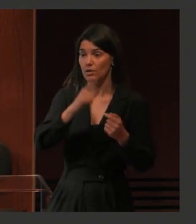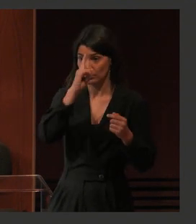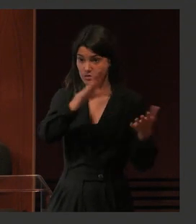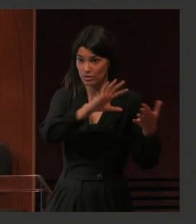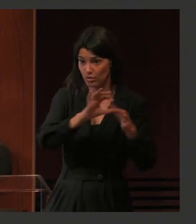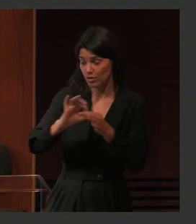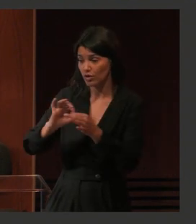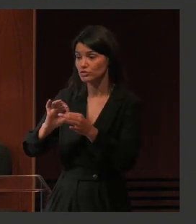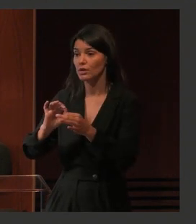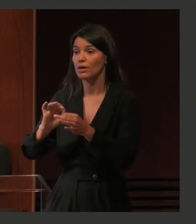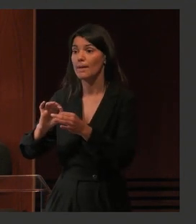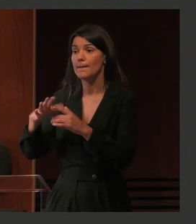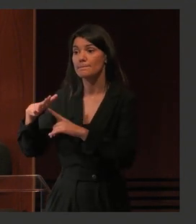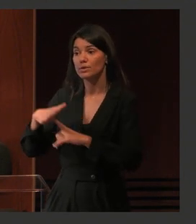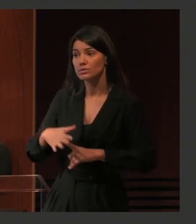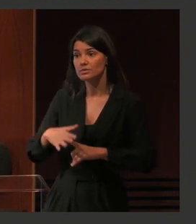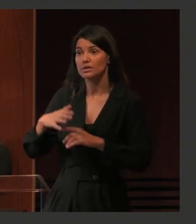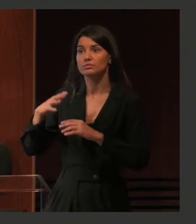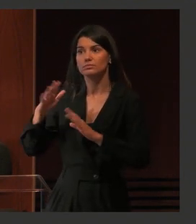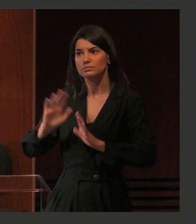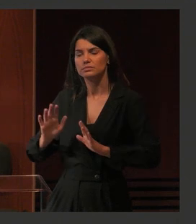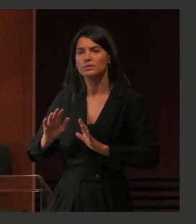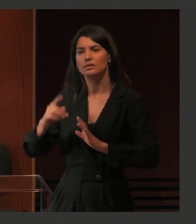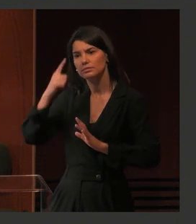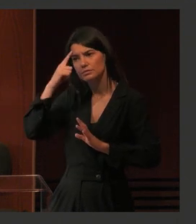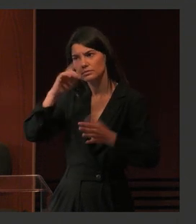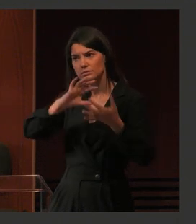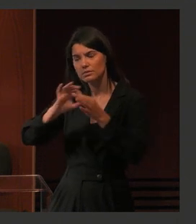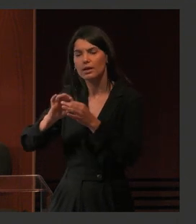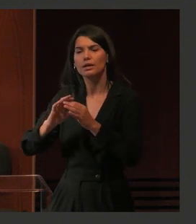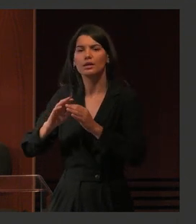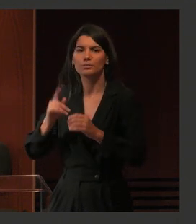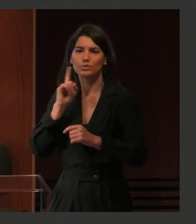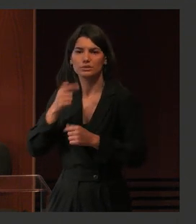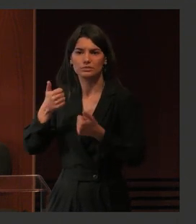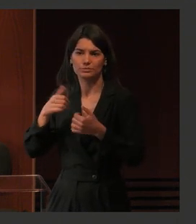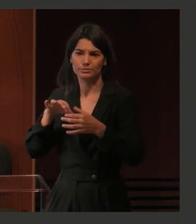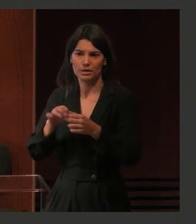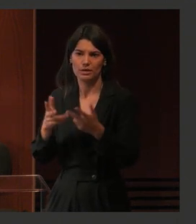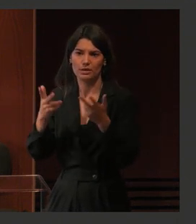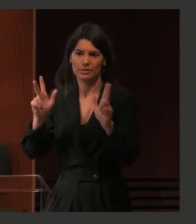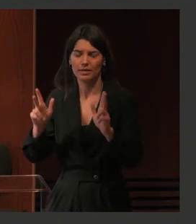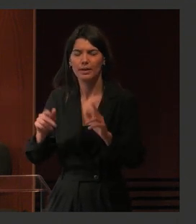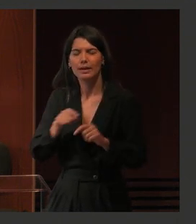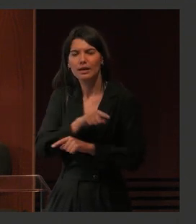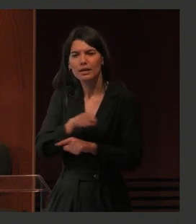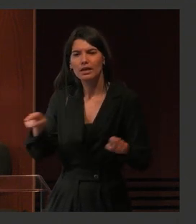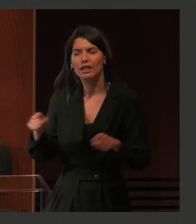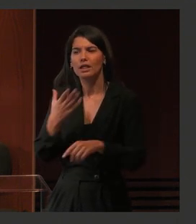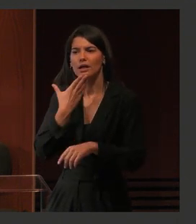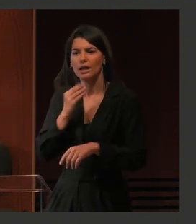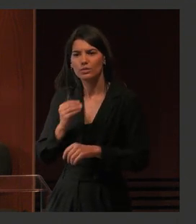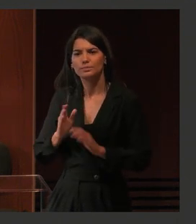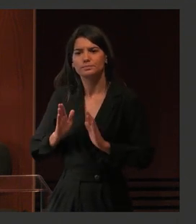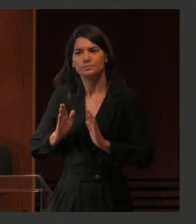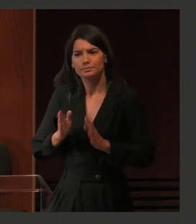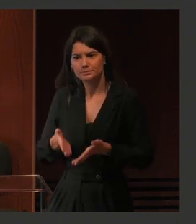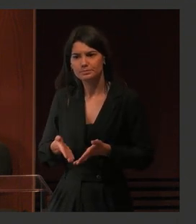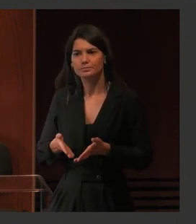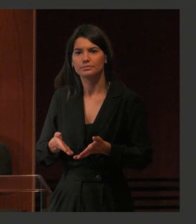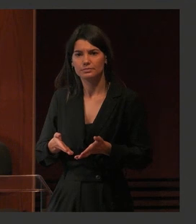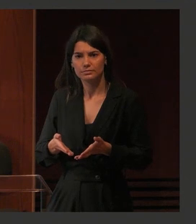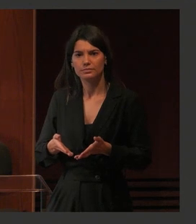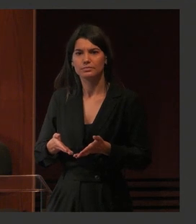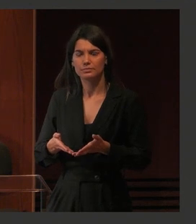freedom. It is necessary that the pupils are enabled to make informed judgments for